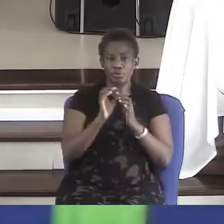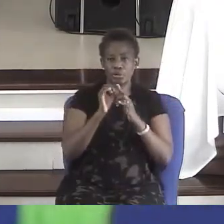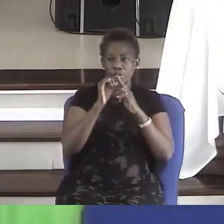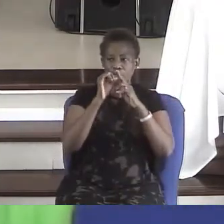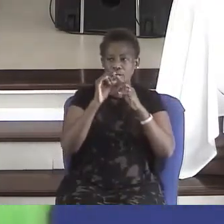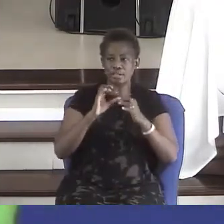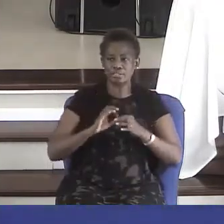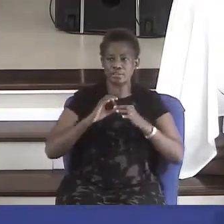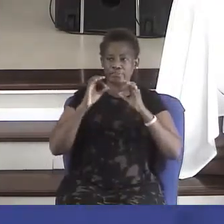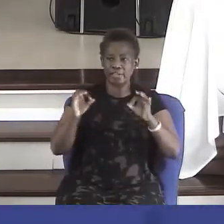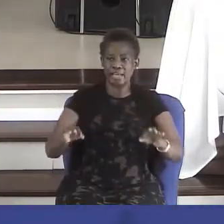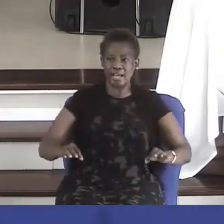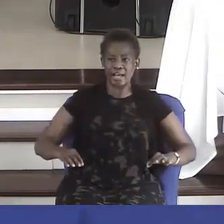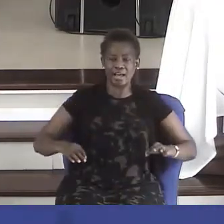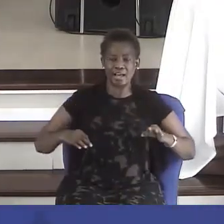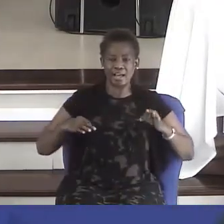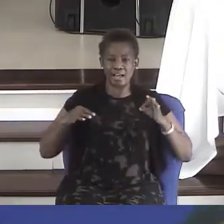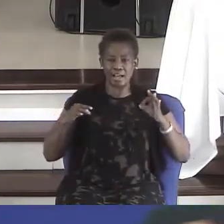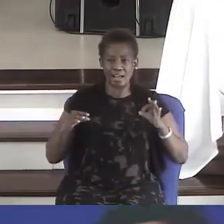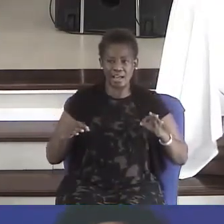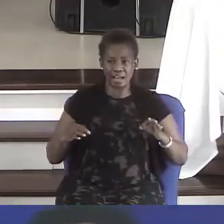Wonderful words of